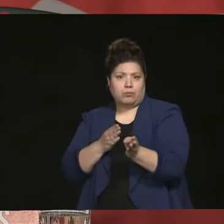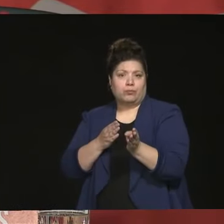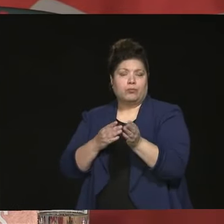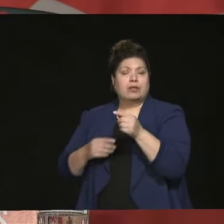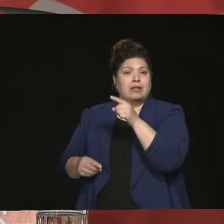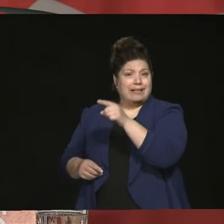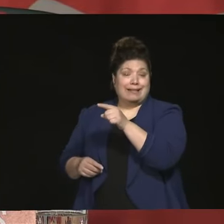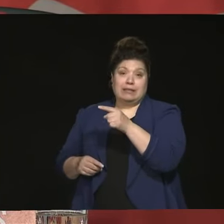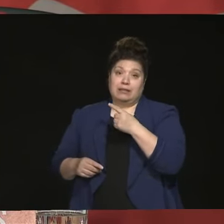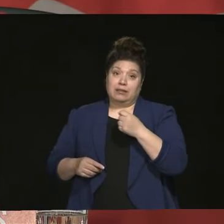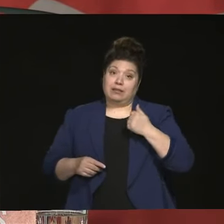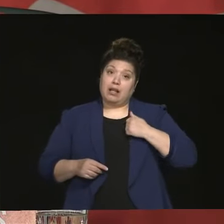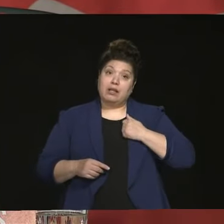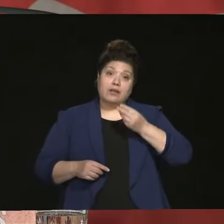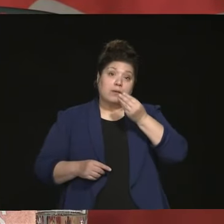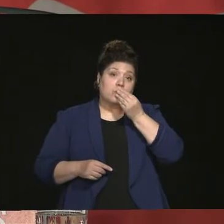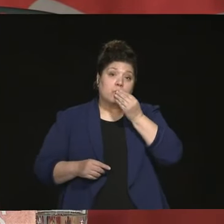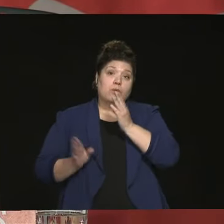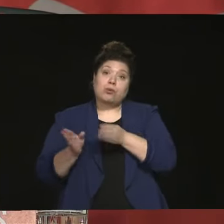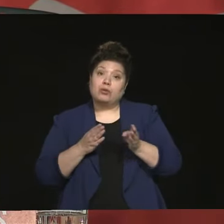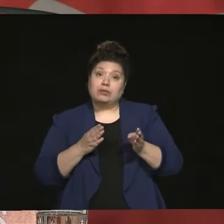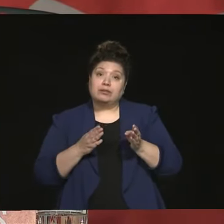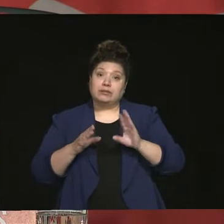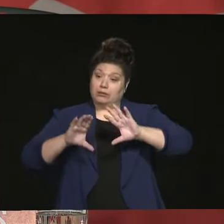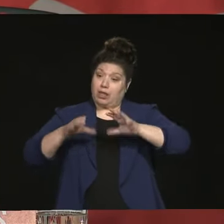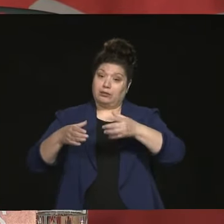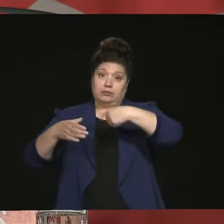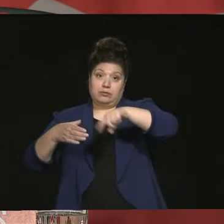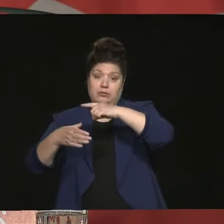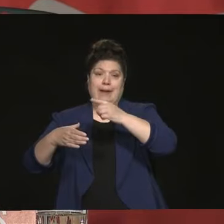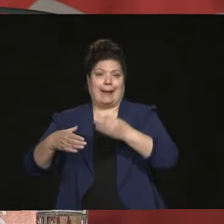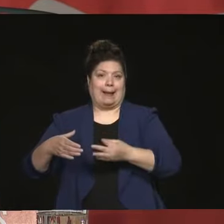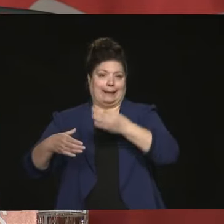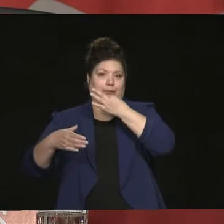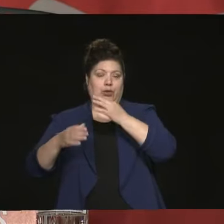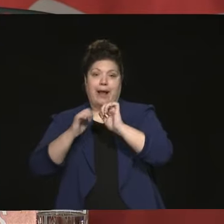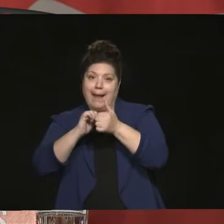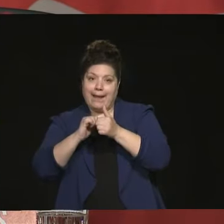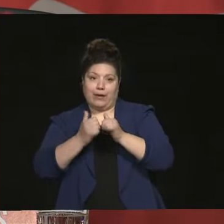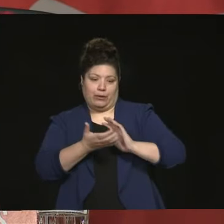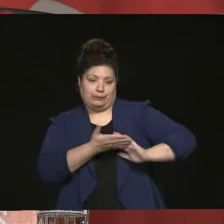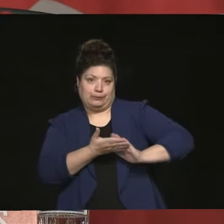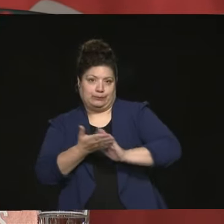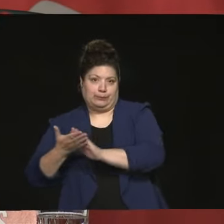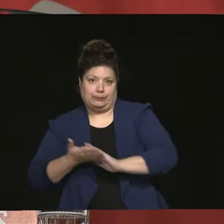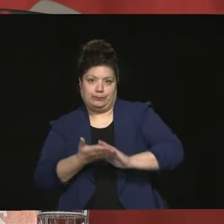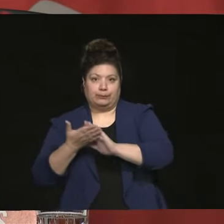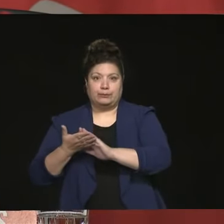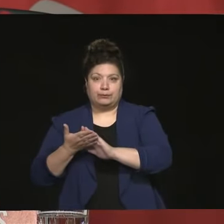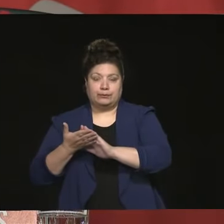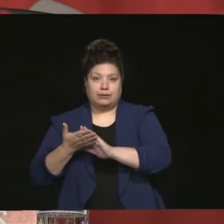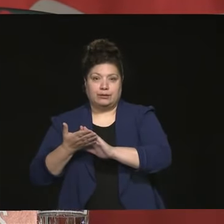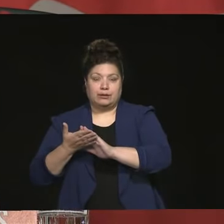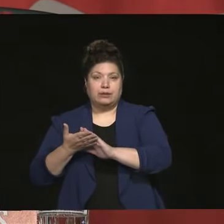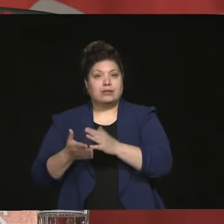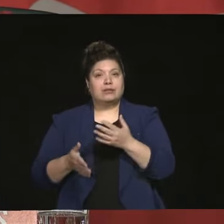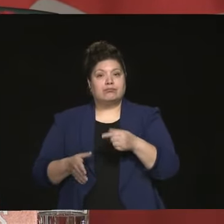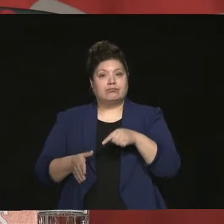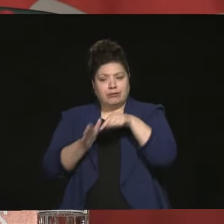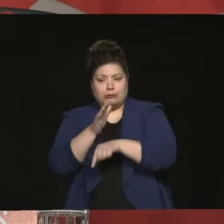processors are experts in decontamination. You might say that that is an area